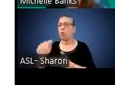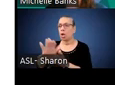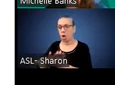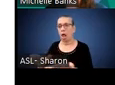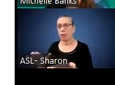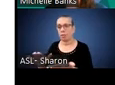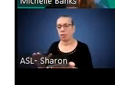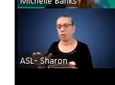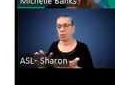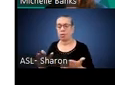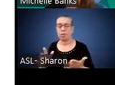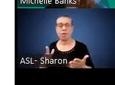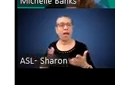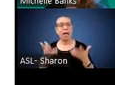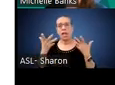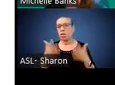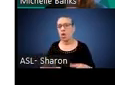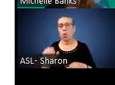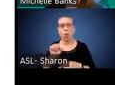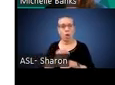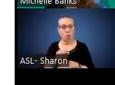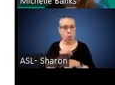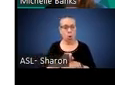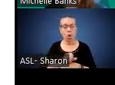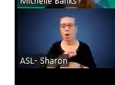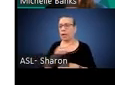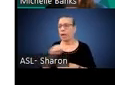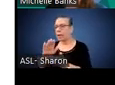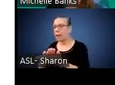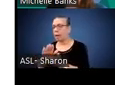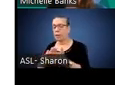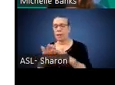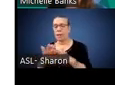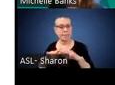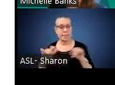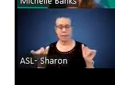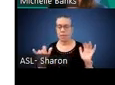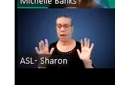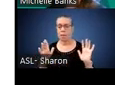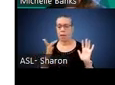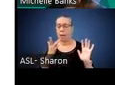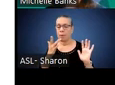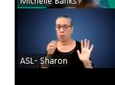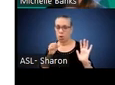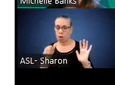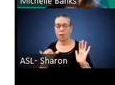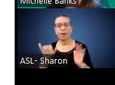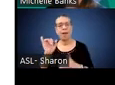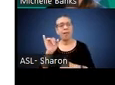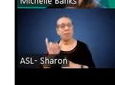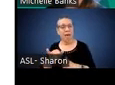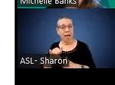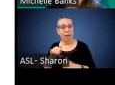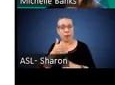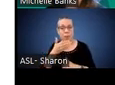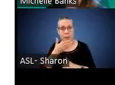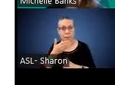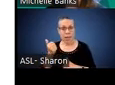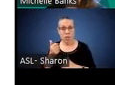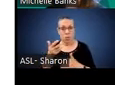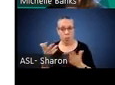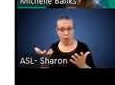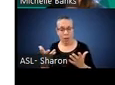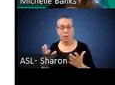able to, or not wanting to work and balance academics at the same time. then a better pathway for them would